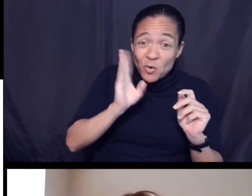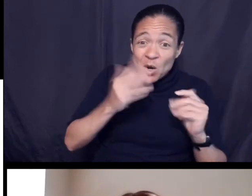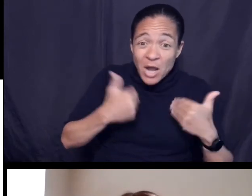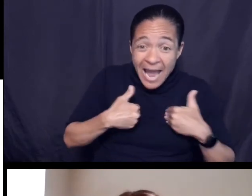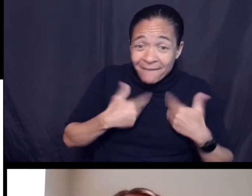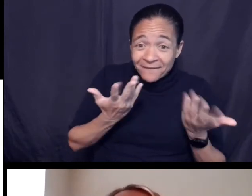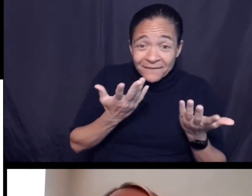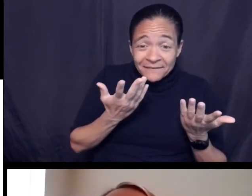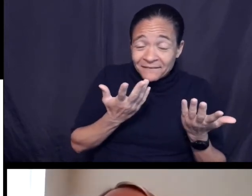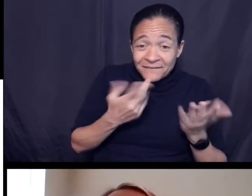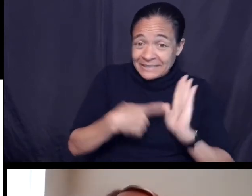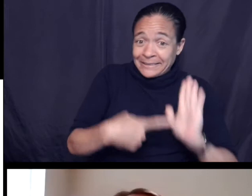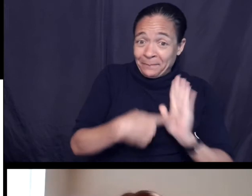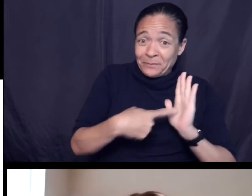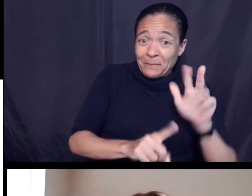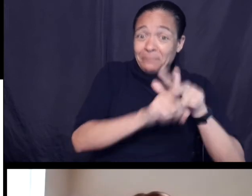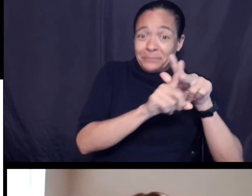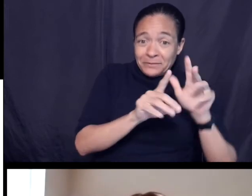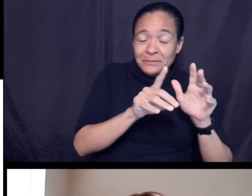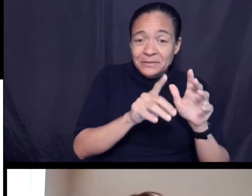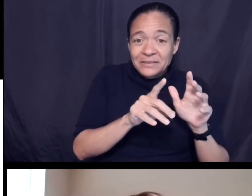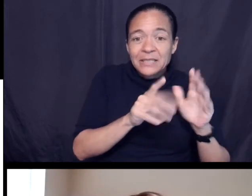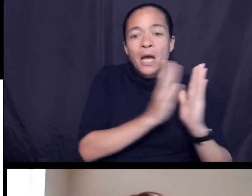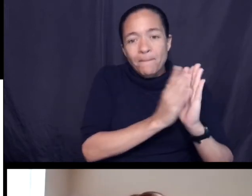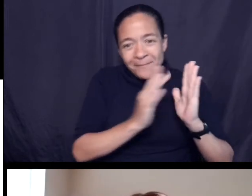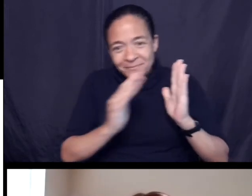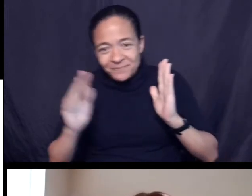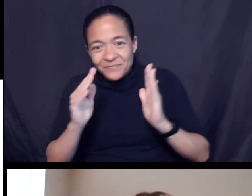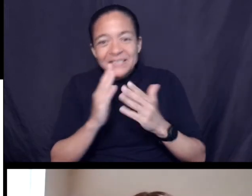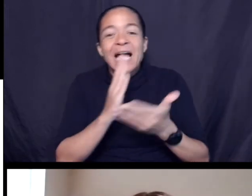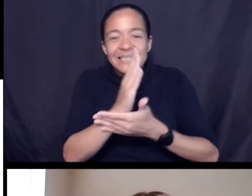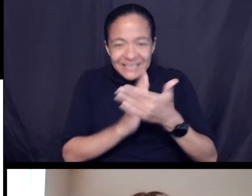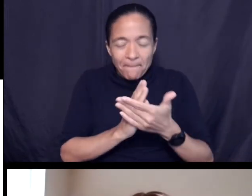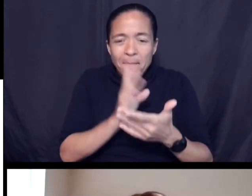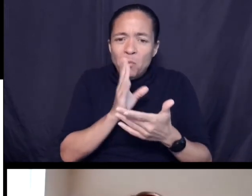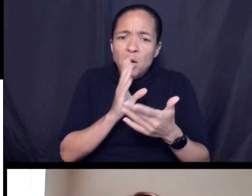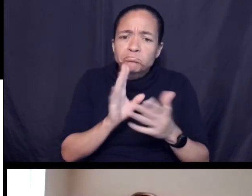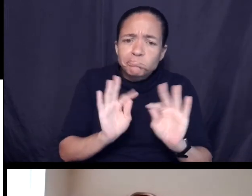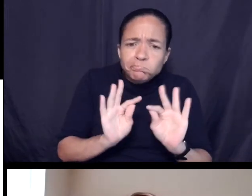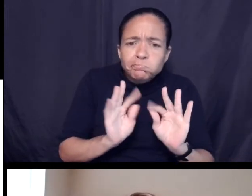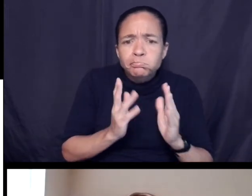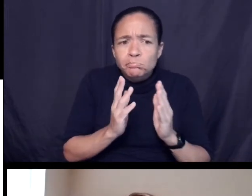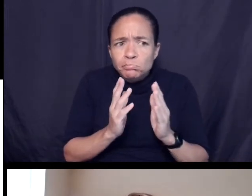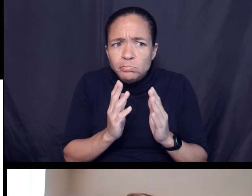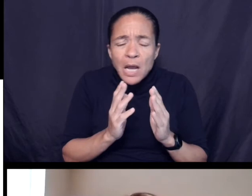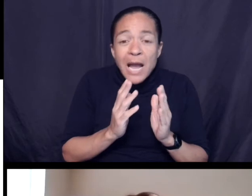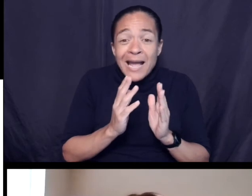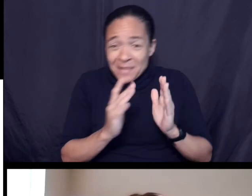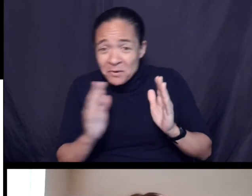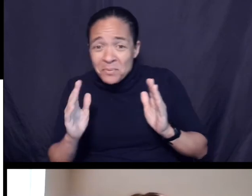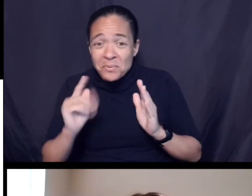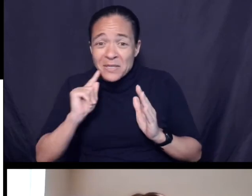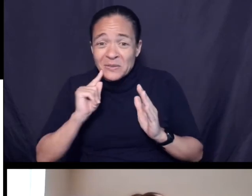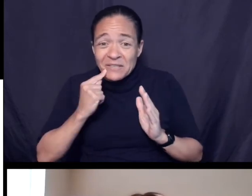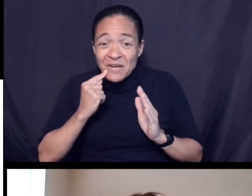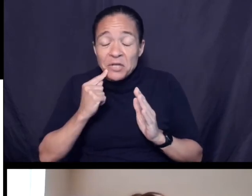and that's what we want. But some children are going to be born with subtle symptoms. Some are going to be born with severe